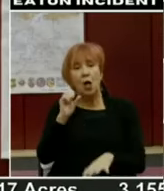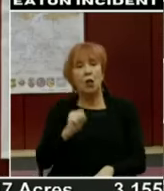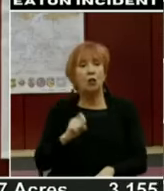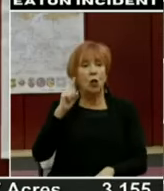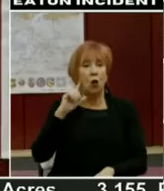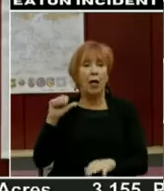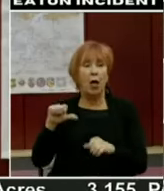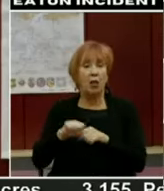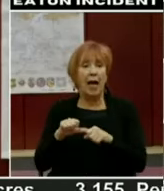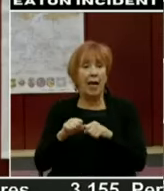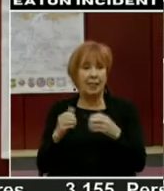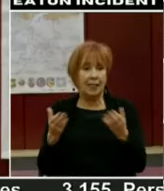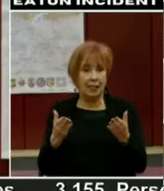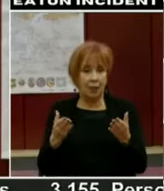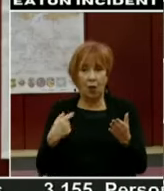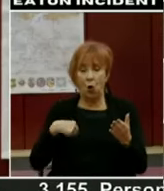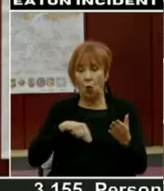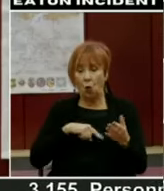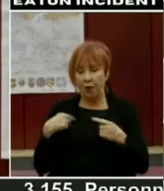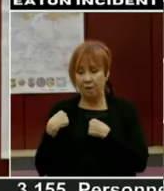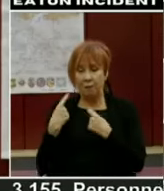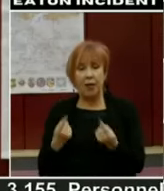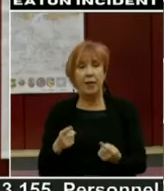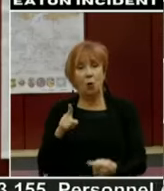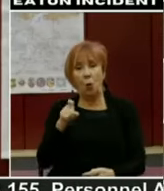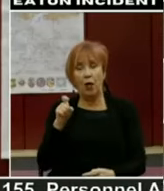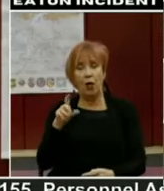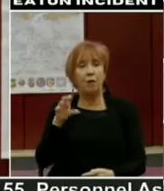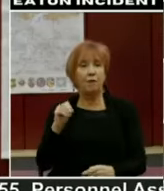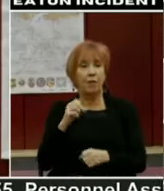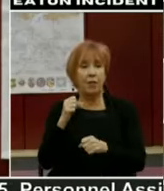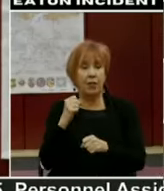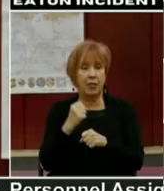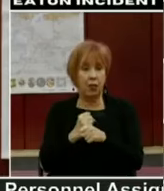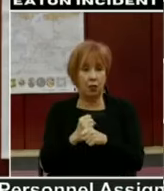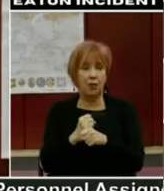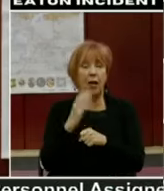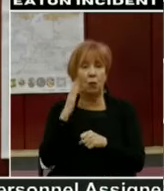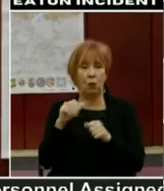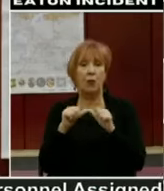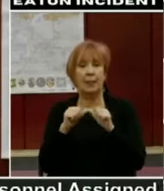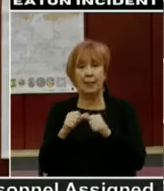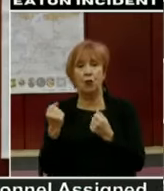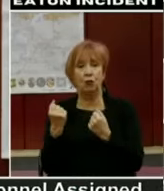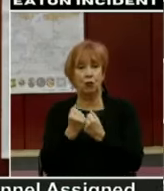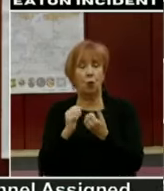for 150 years, and we will continue to be so to support the community. Thank you.